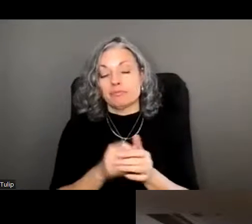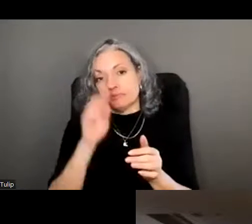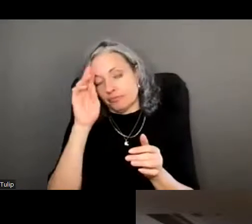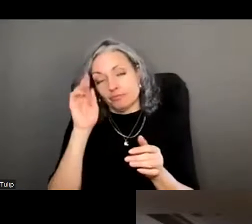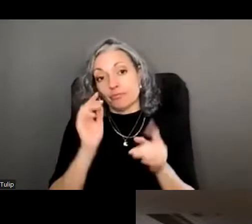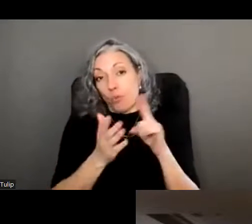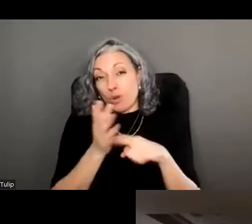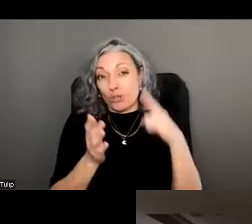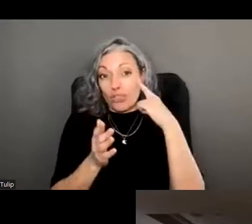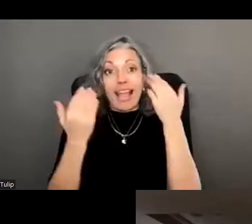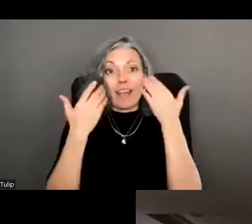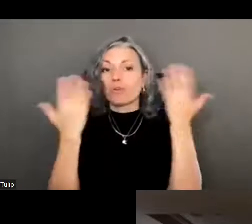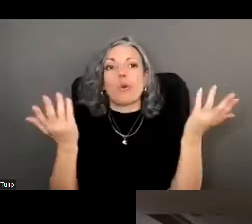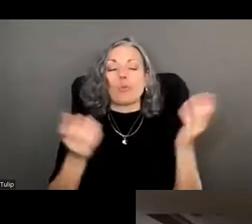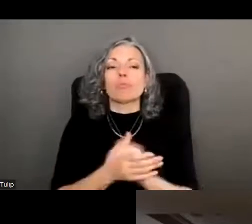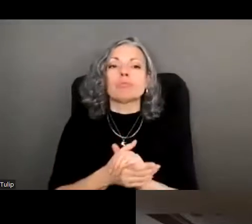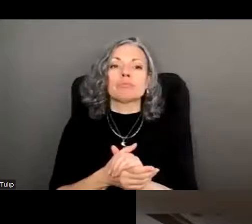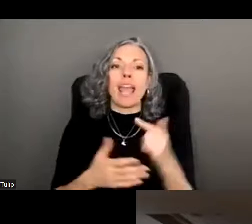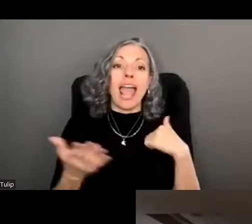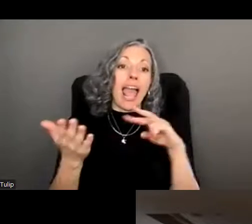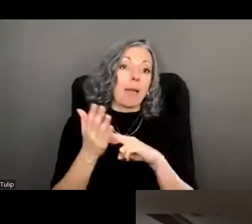think of that. And I mean,